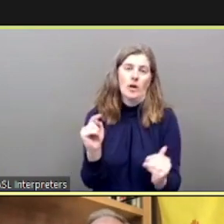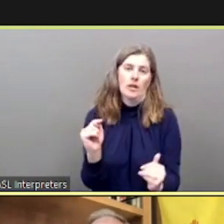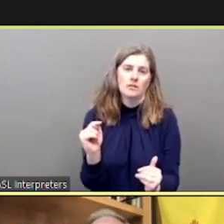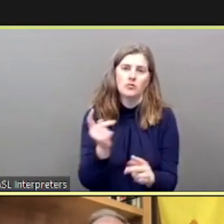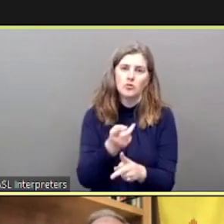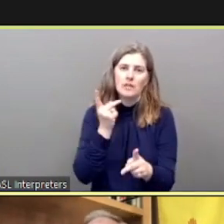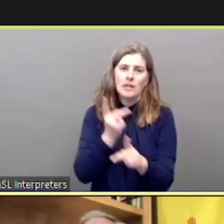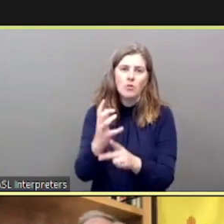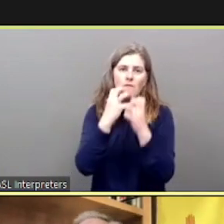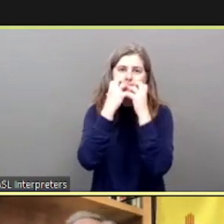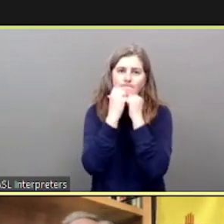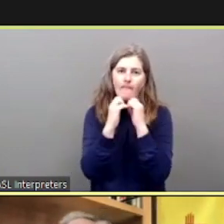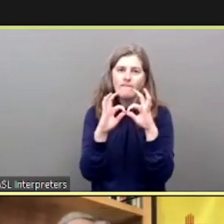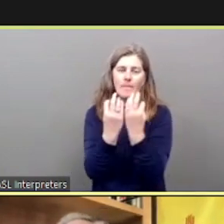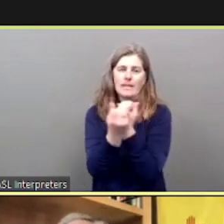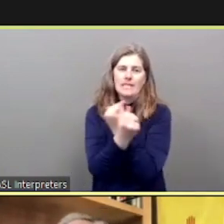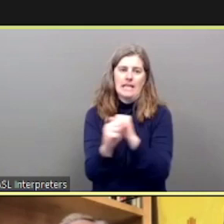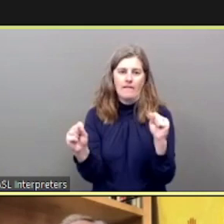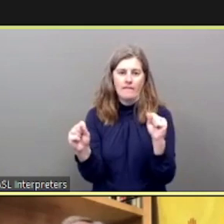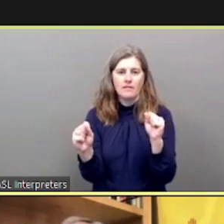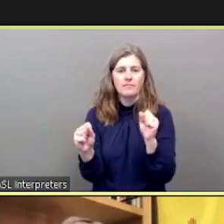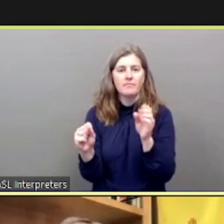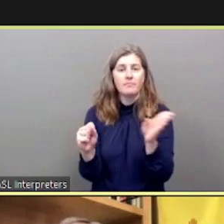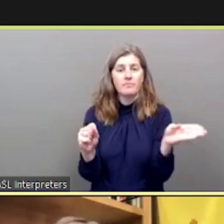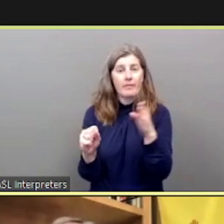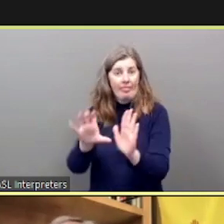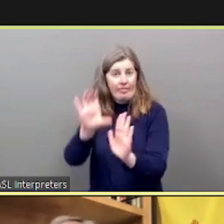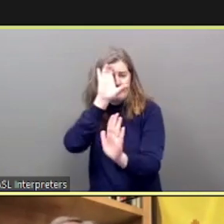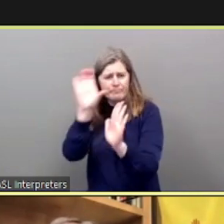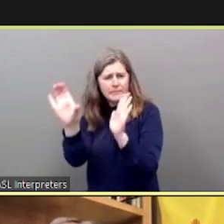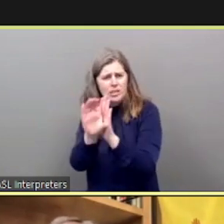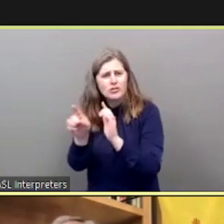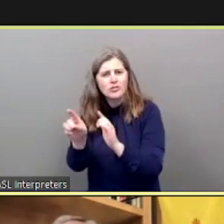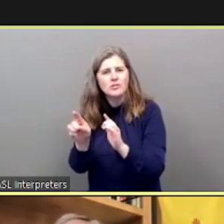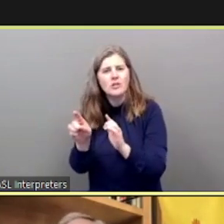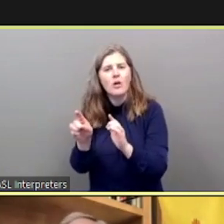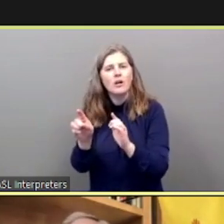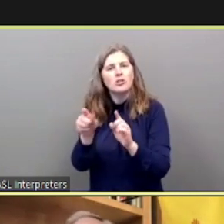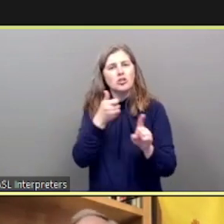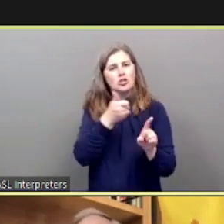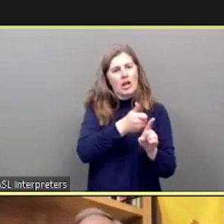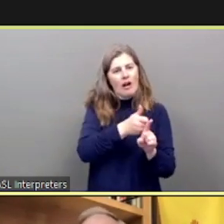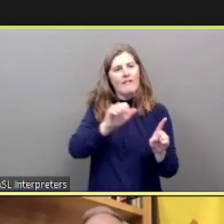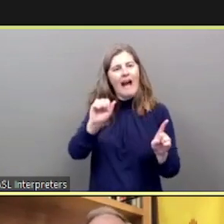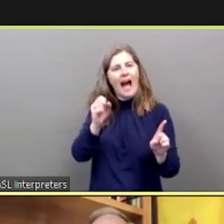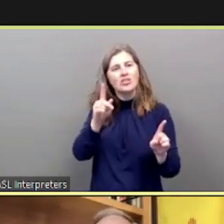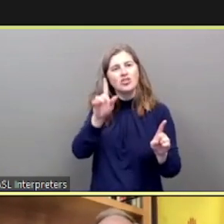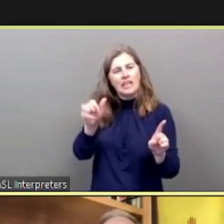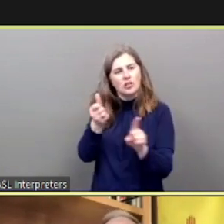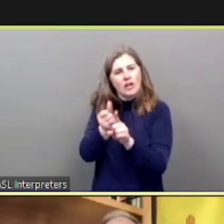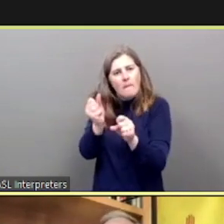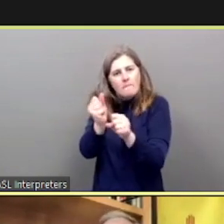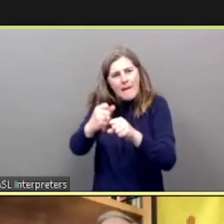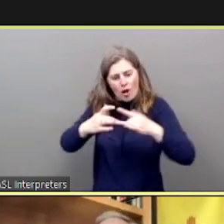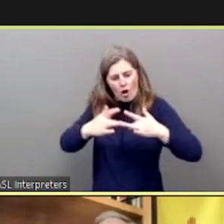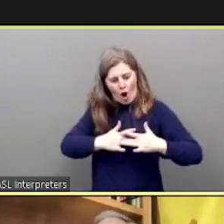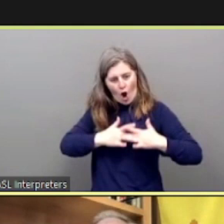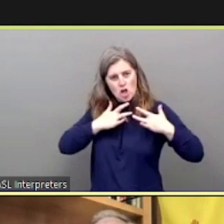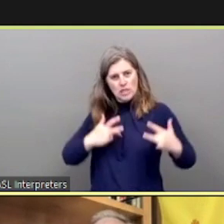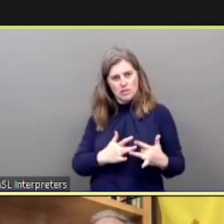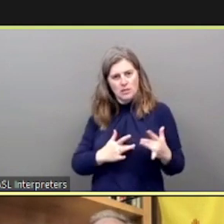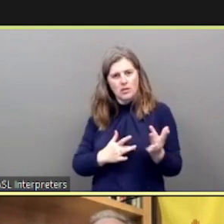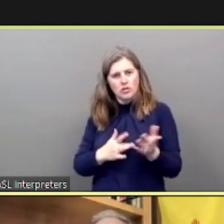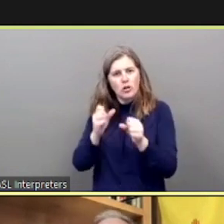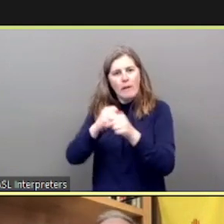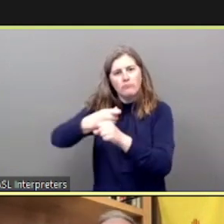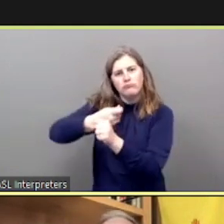your loved ones safe. This picture is actually little hearts she made when she started at the beginning of the pandemic. She made one of these